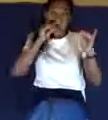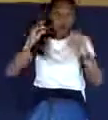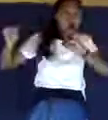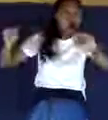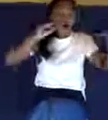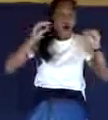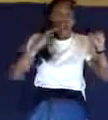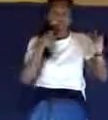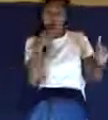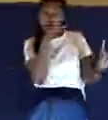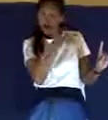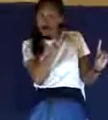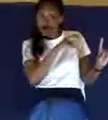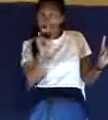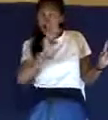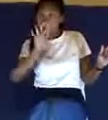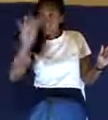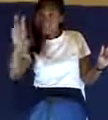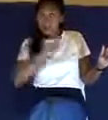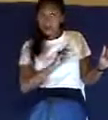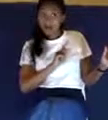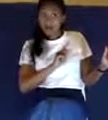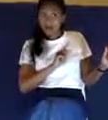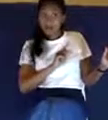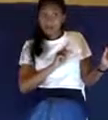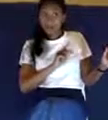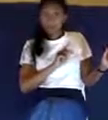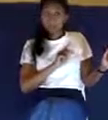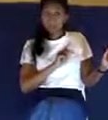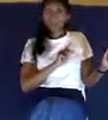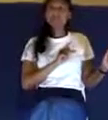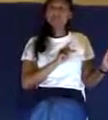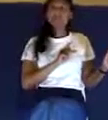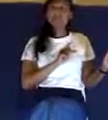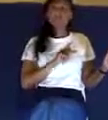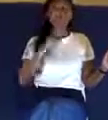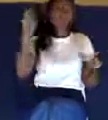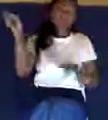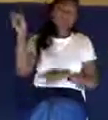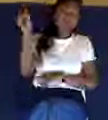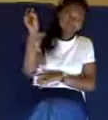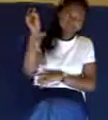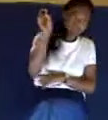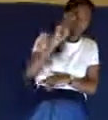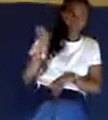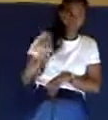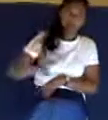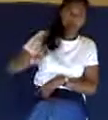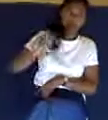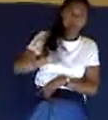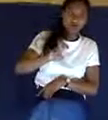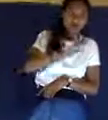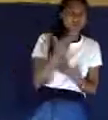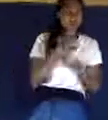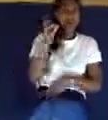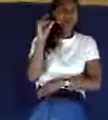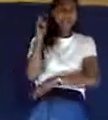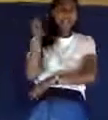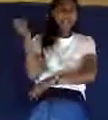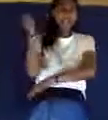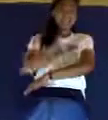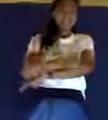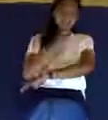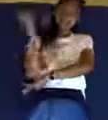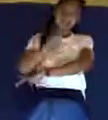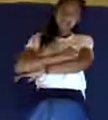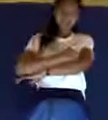this Naomi?" So when she finally makes the journey back, by the way, it's a long, arduous journey, probably 10 days. Had